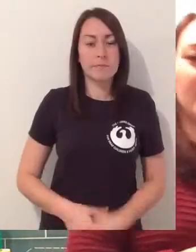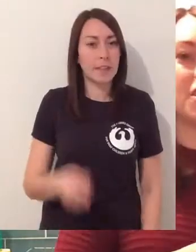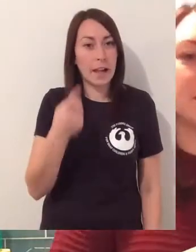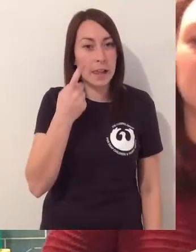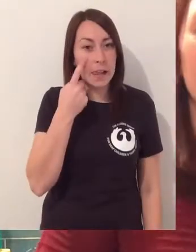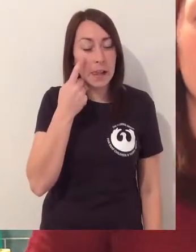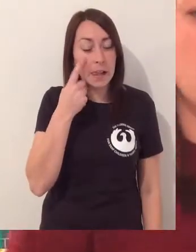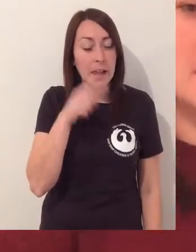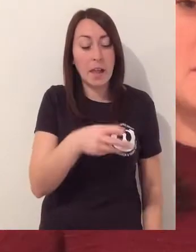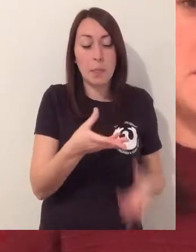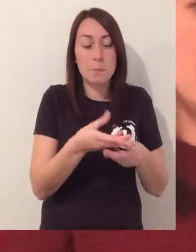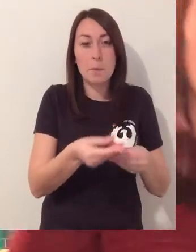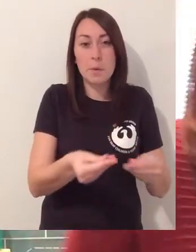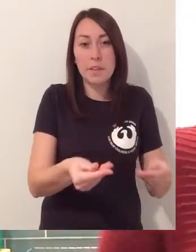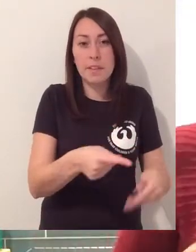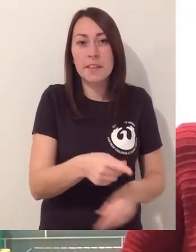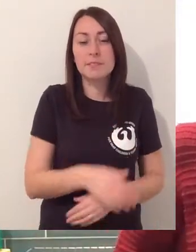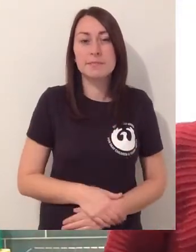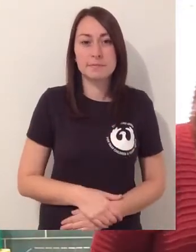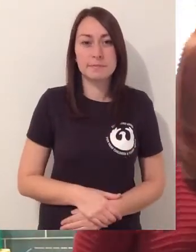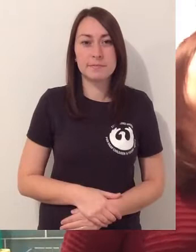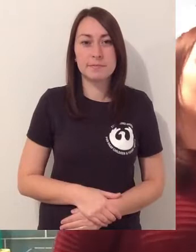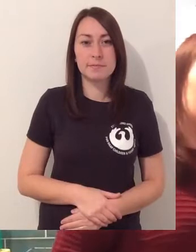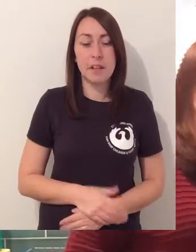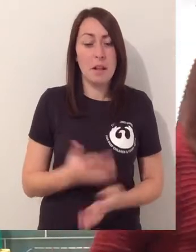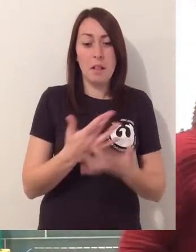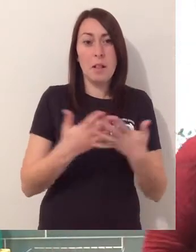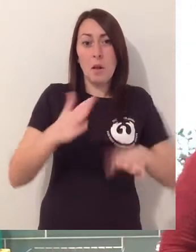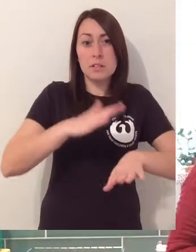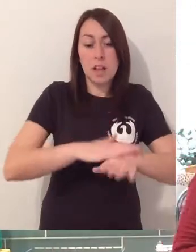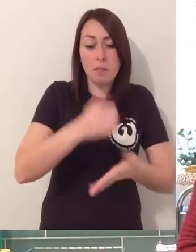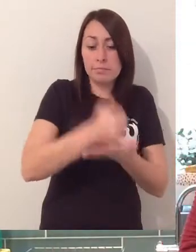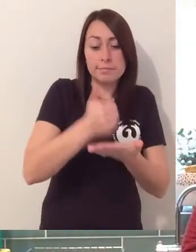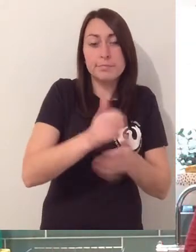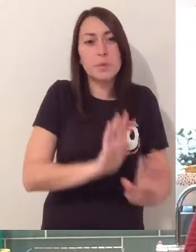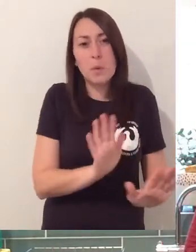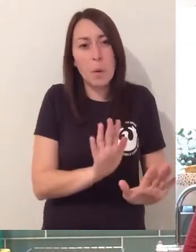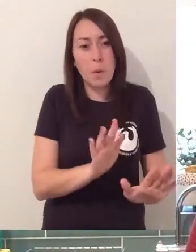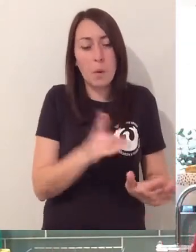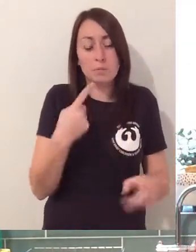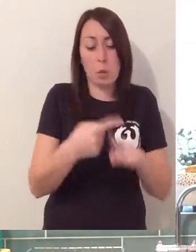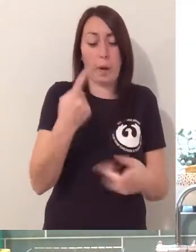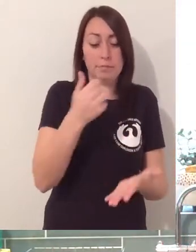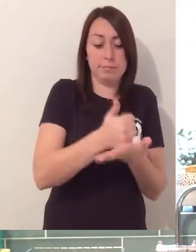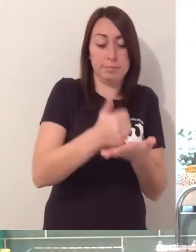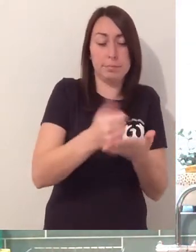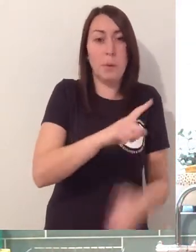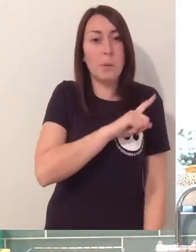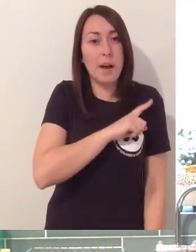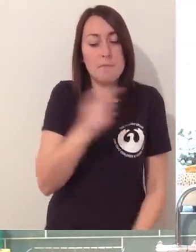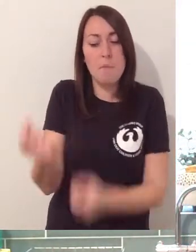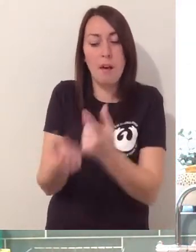So as you can see, it's quite smooth, it's quite silky, it doesn't take a lot to mash because we've boiled them nice and soft.